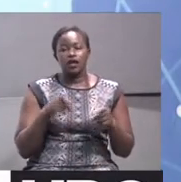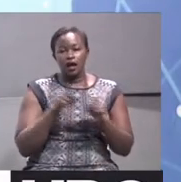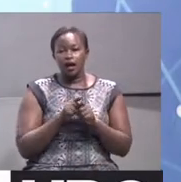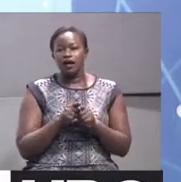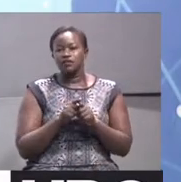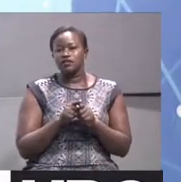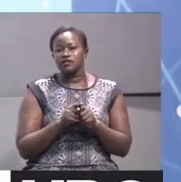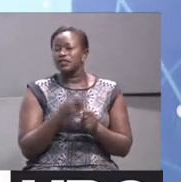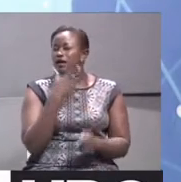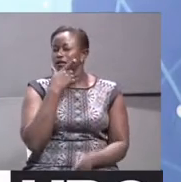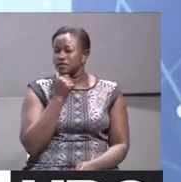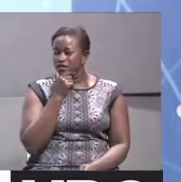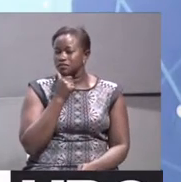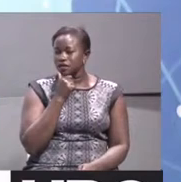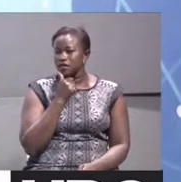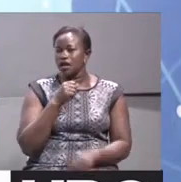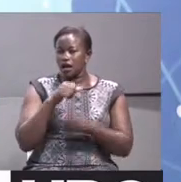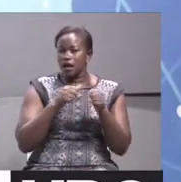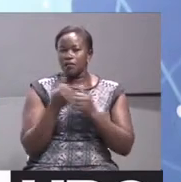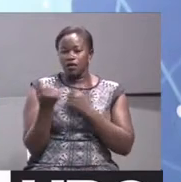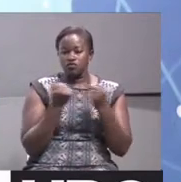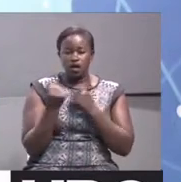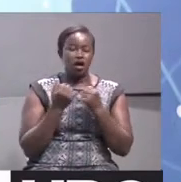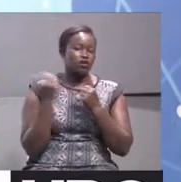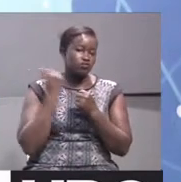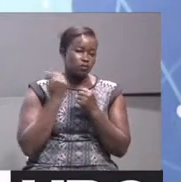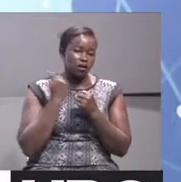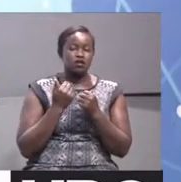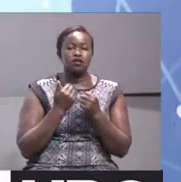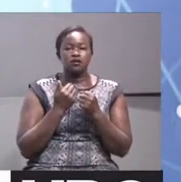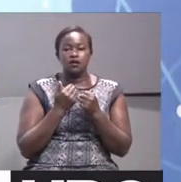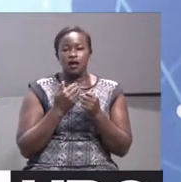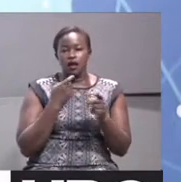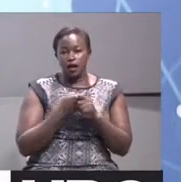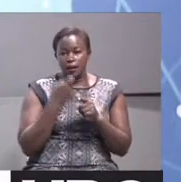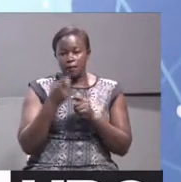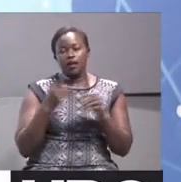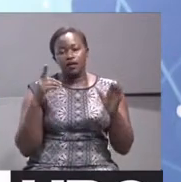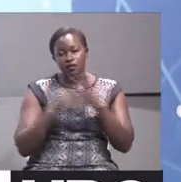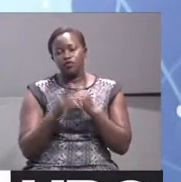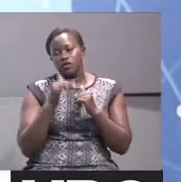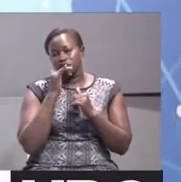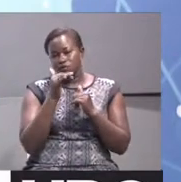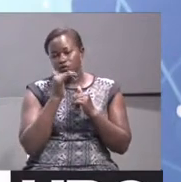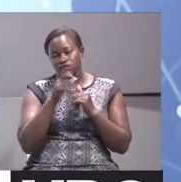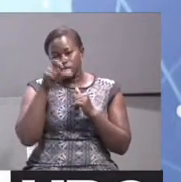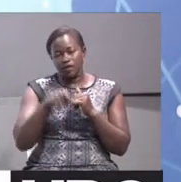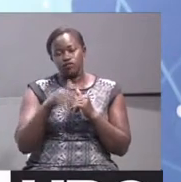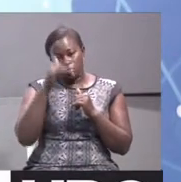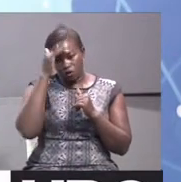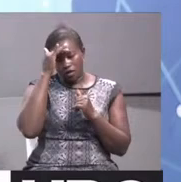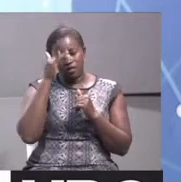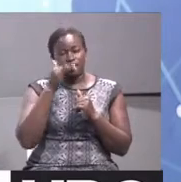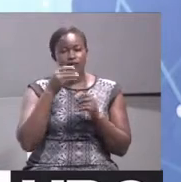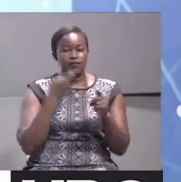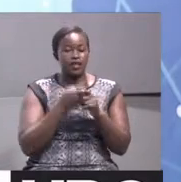suspect regarding this car robbery, confirms Kampala Metropolitan Deputy Police Spokesperson Lukomwa.